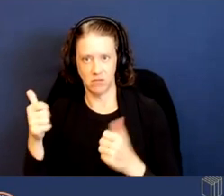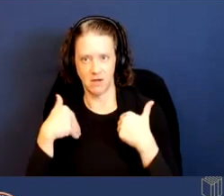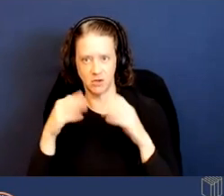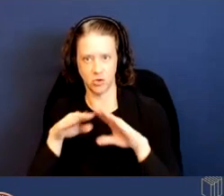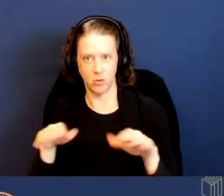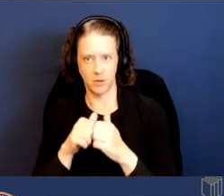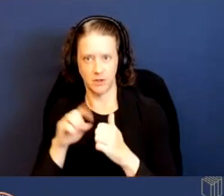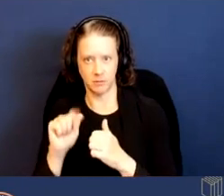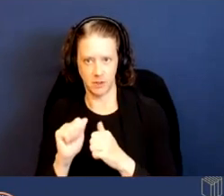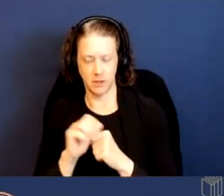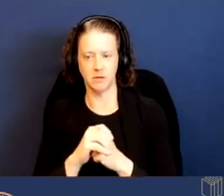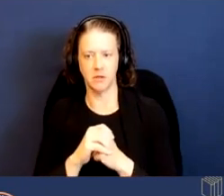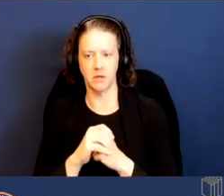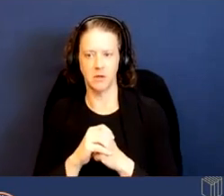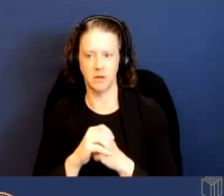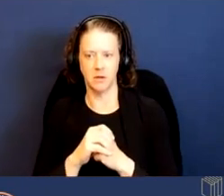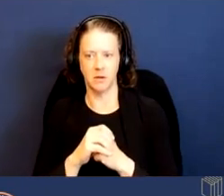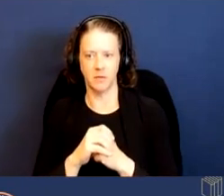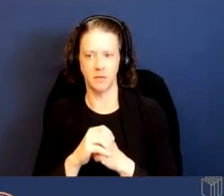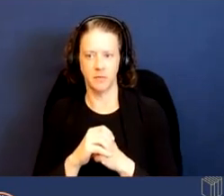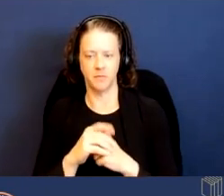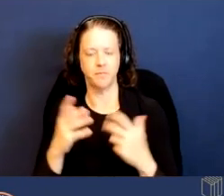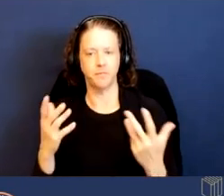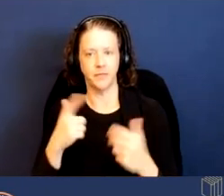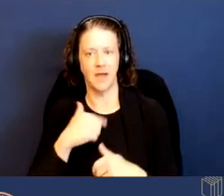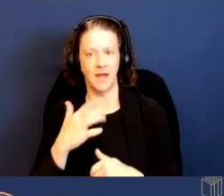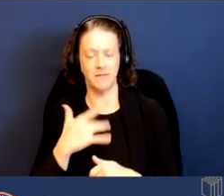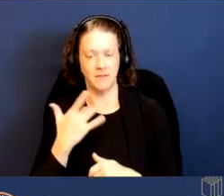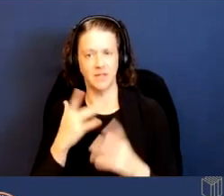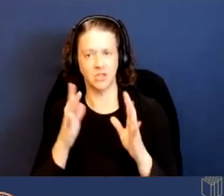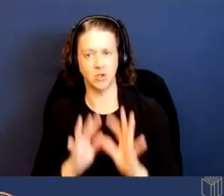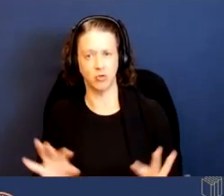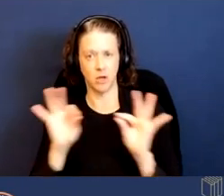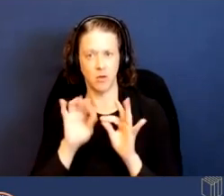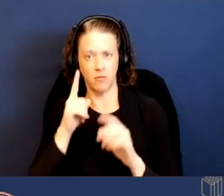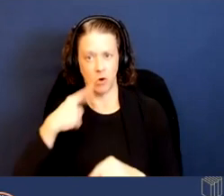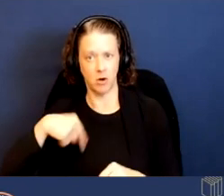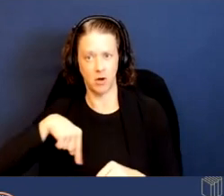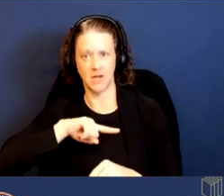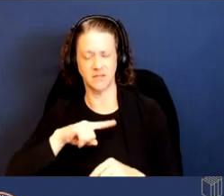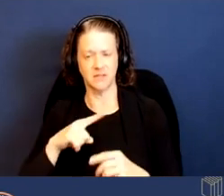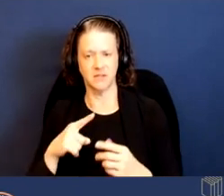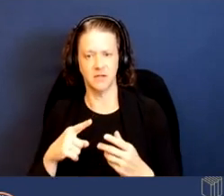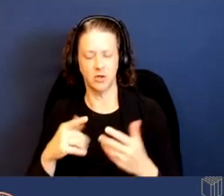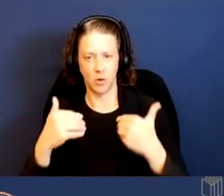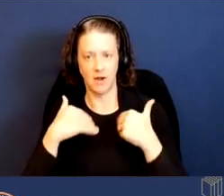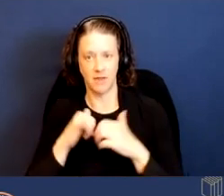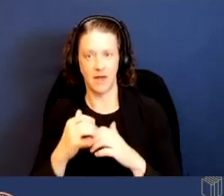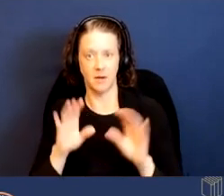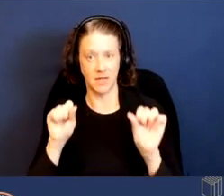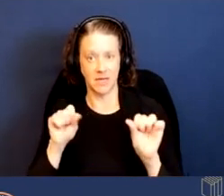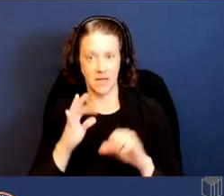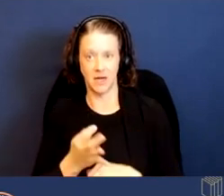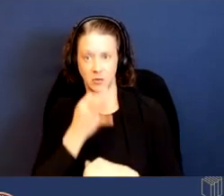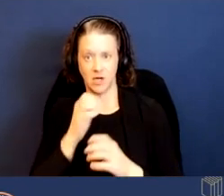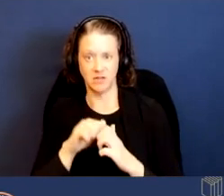really, I think that is critical for us, that there's that sort of ability and expertise in some of those areas, so